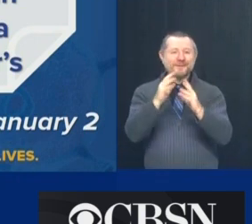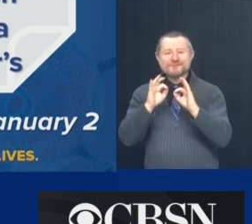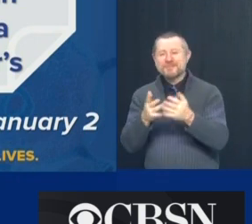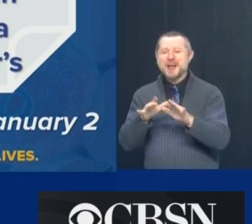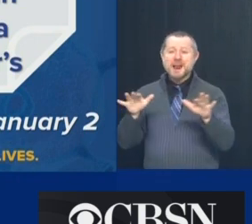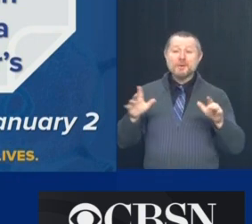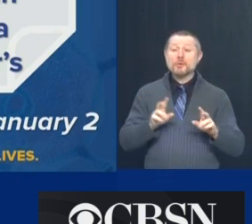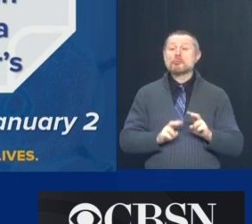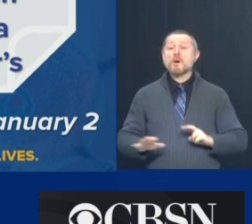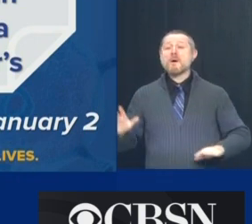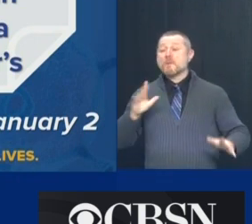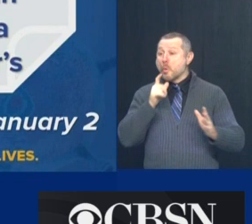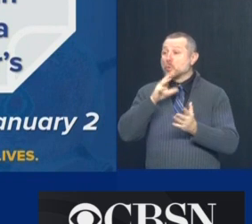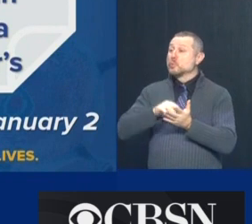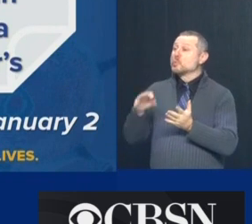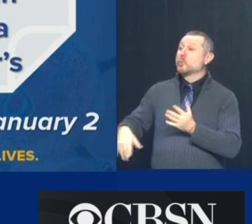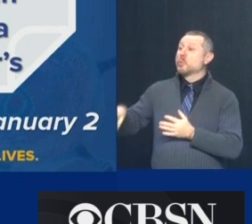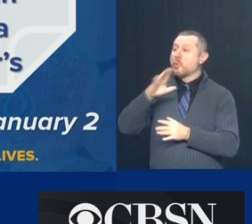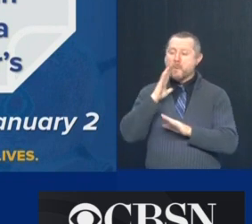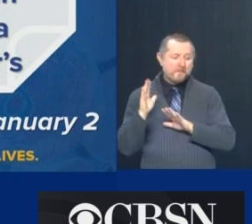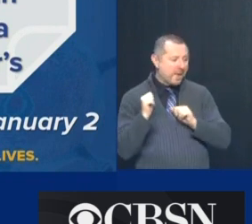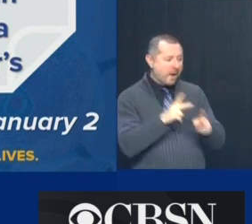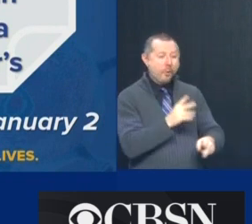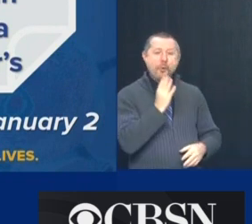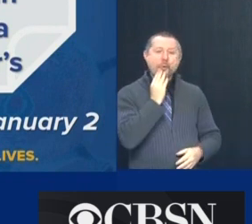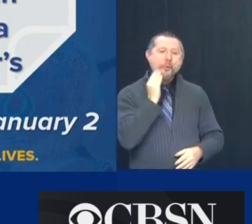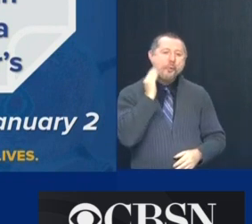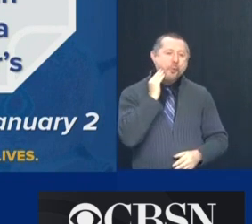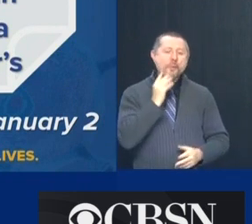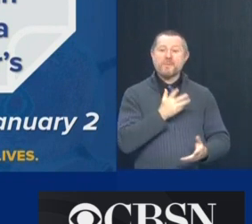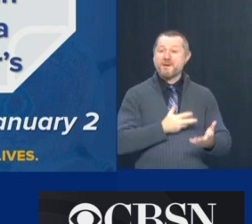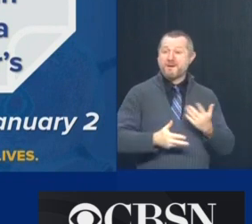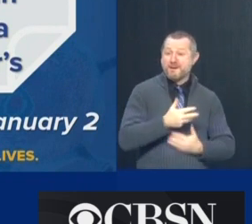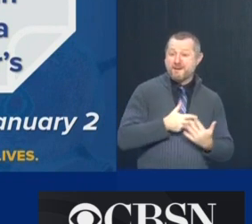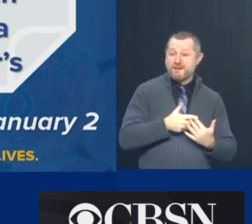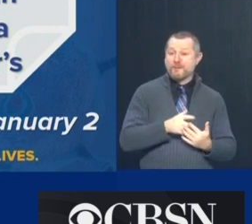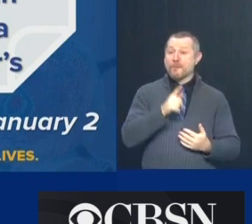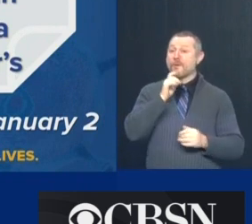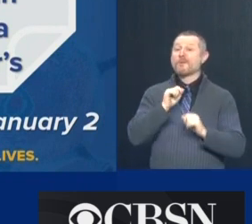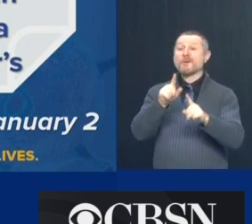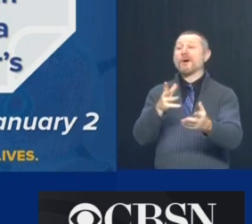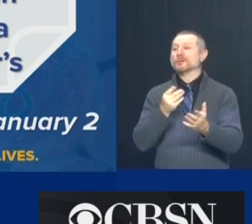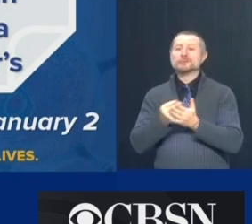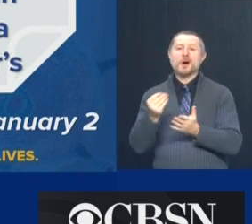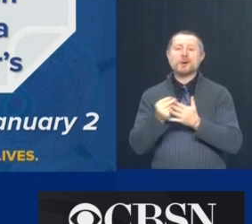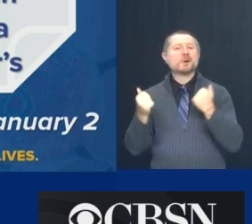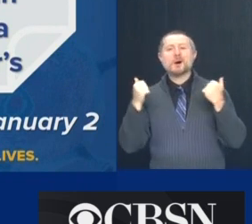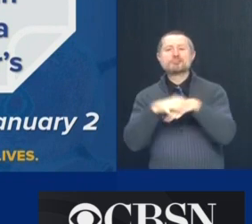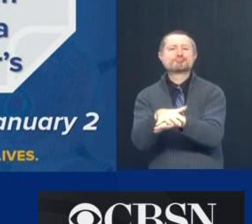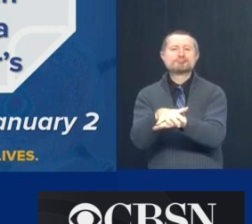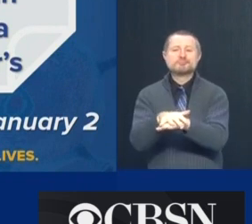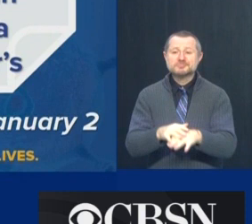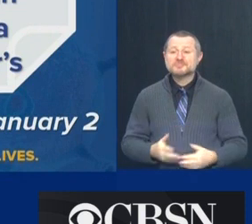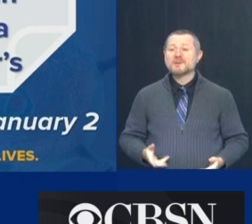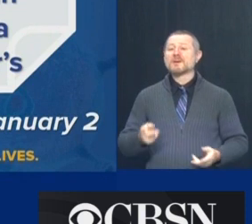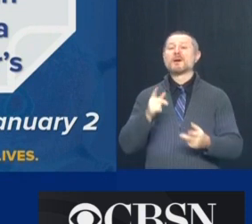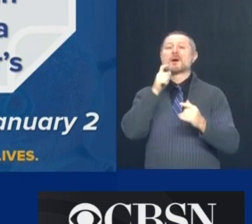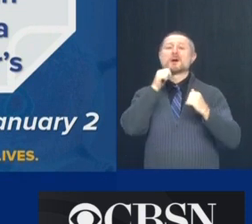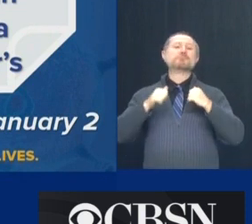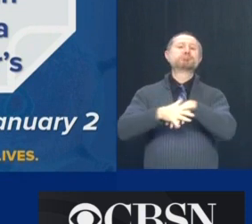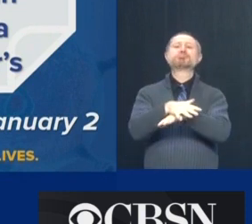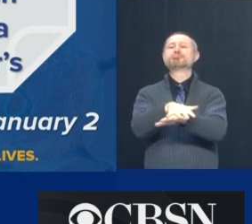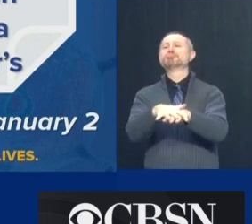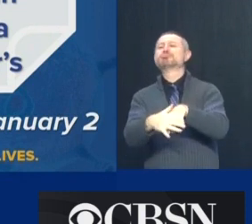when students started to go home, when people started to shop, when they started to move around,